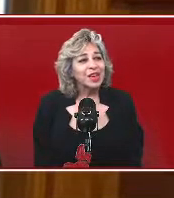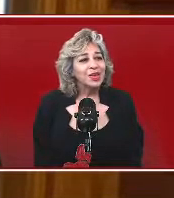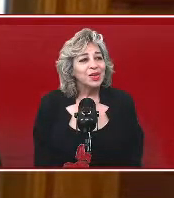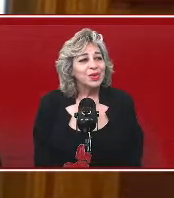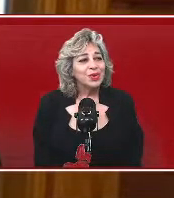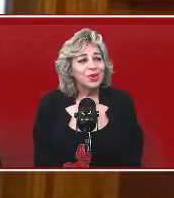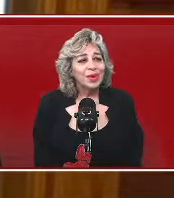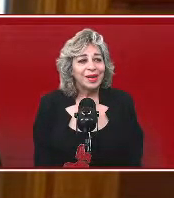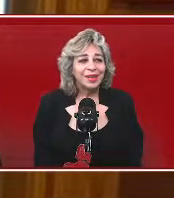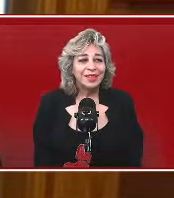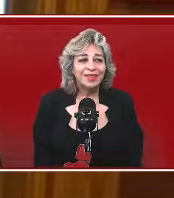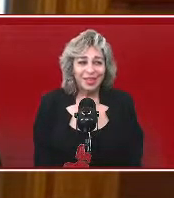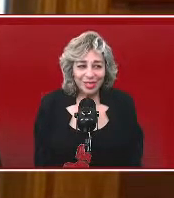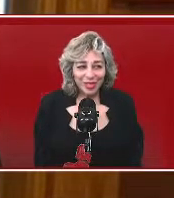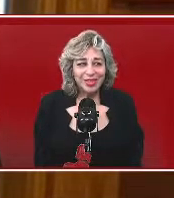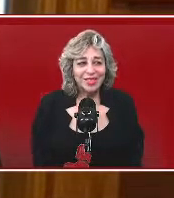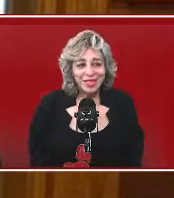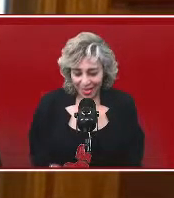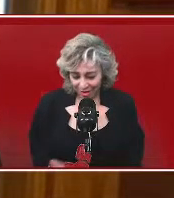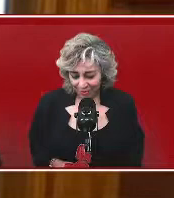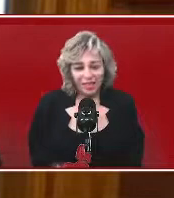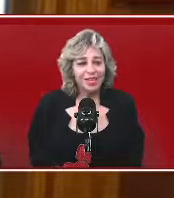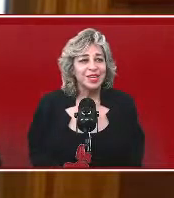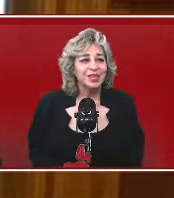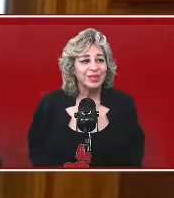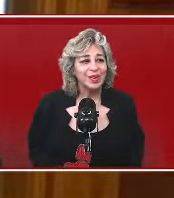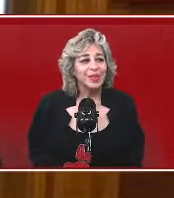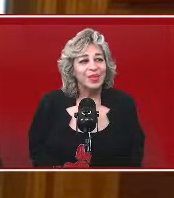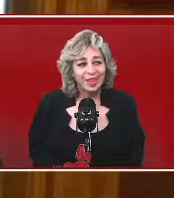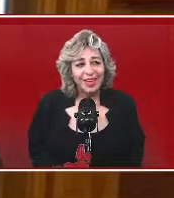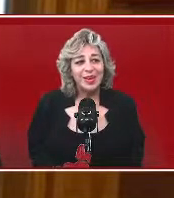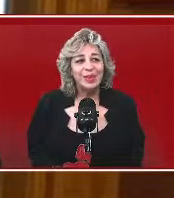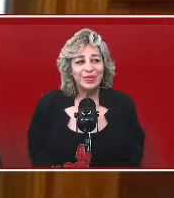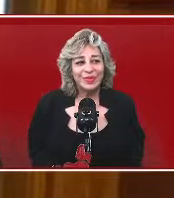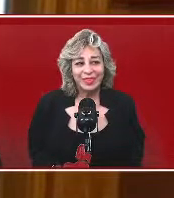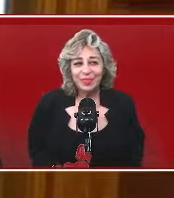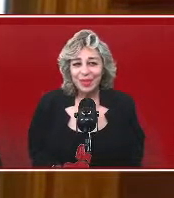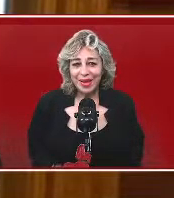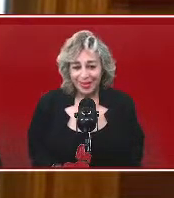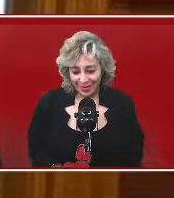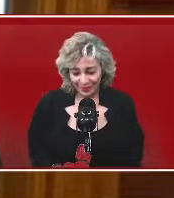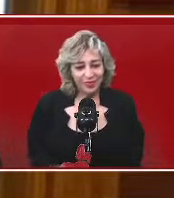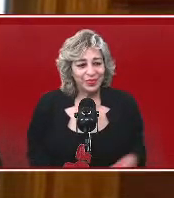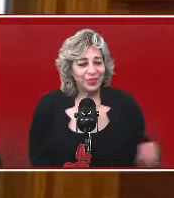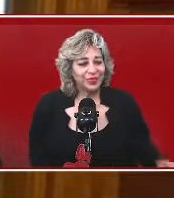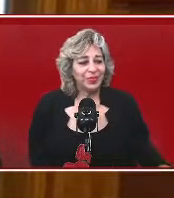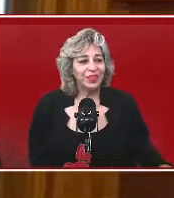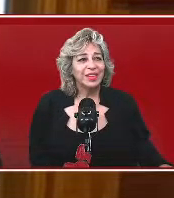you enjoyed this and find it useful. Thank you. Goodbye.